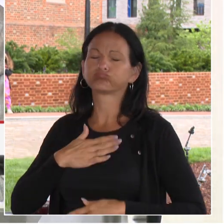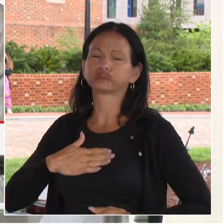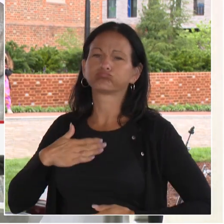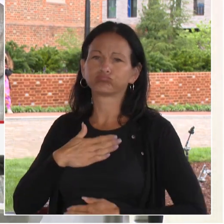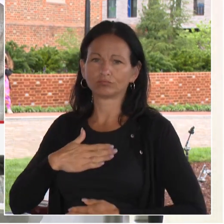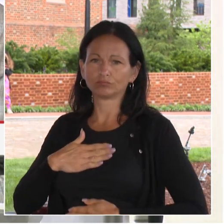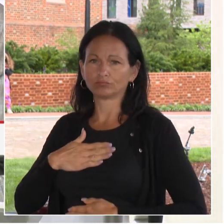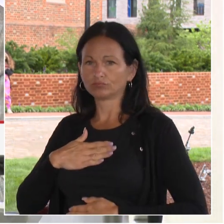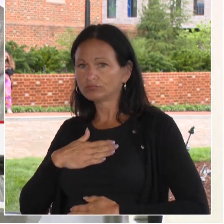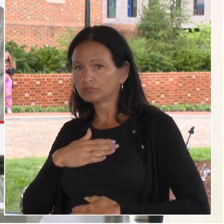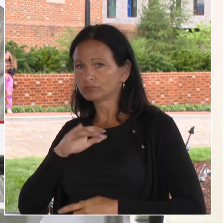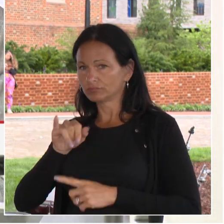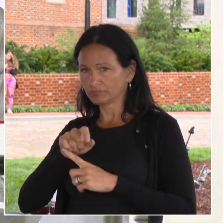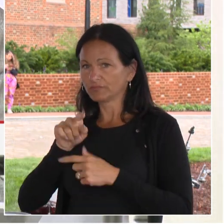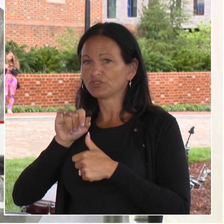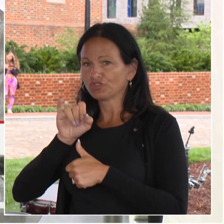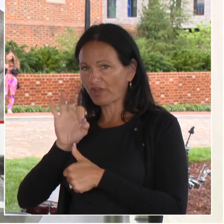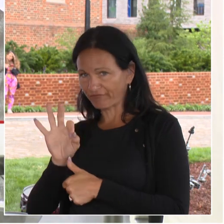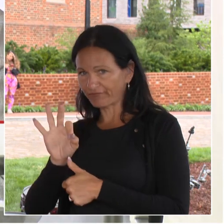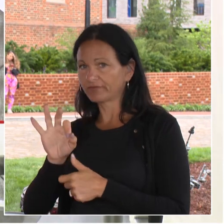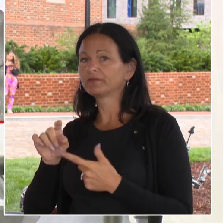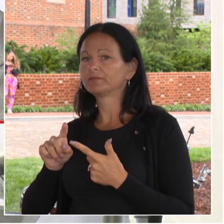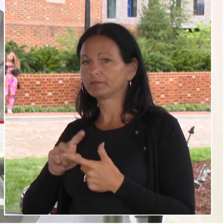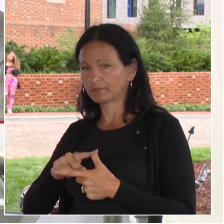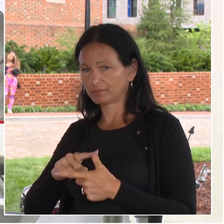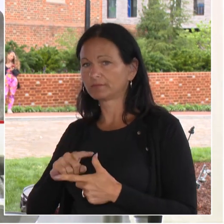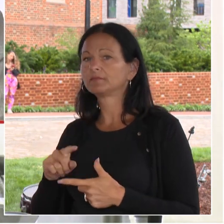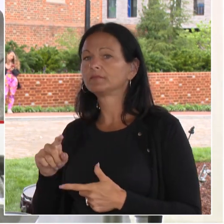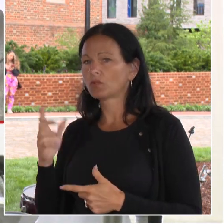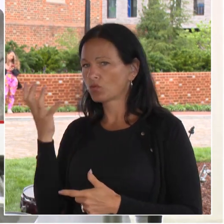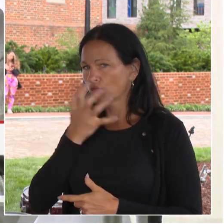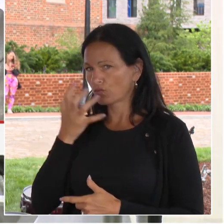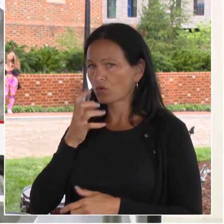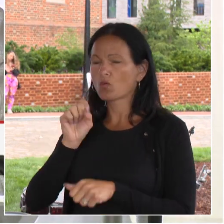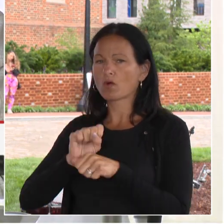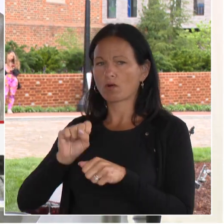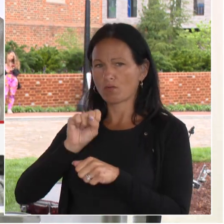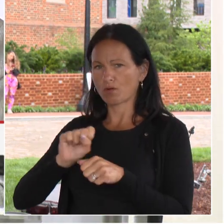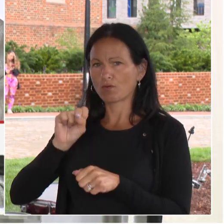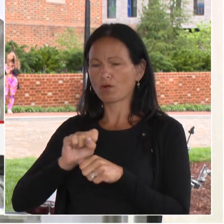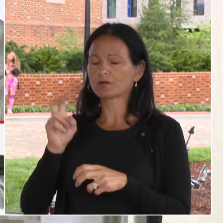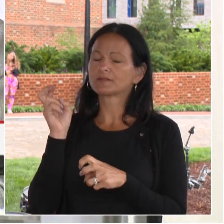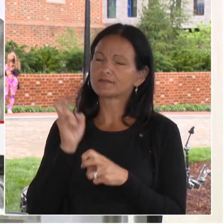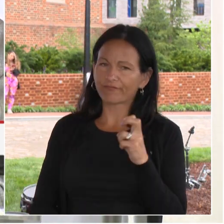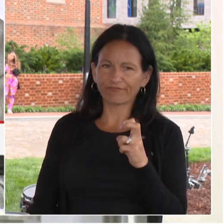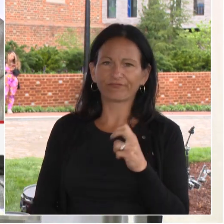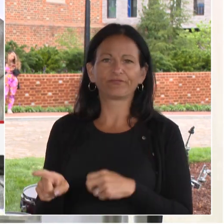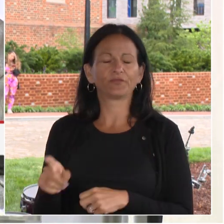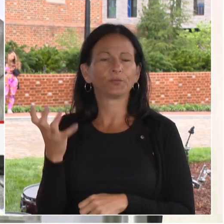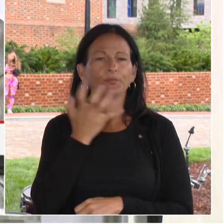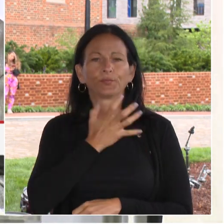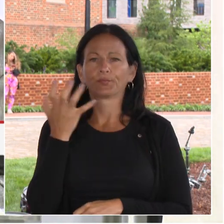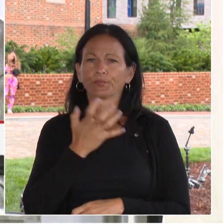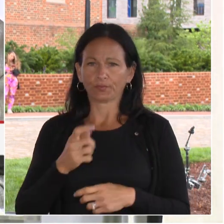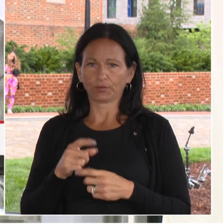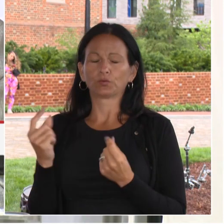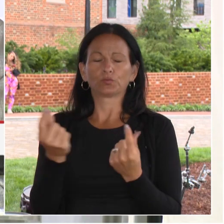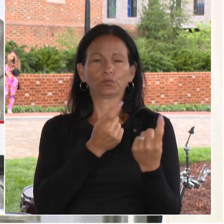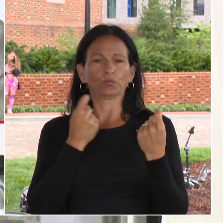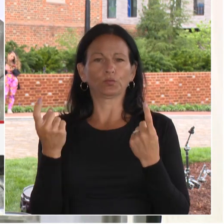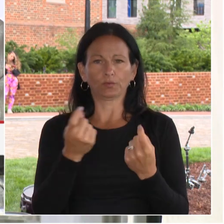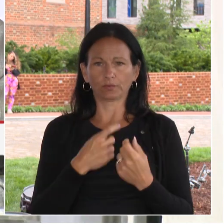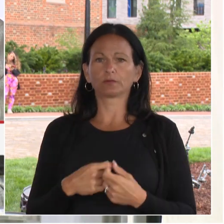you see, to the leasing, his retail leasing prowess, to the placemaking, to even